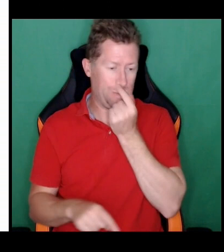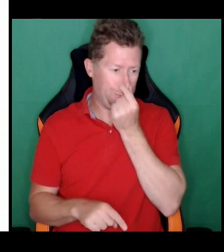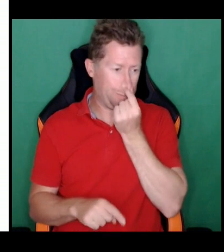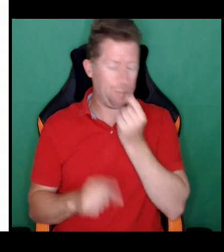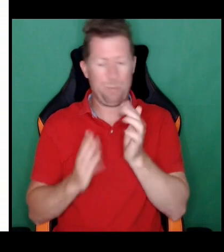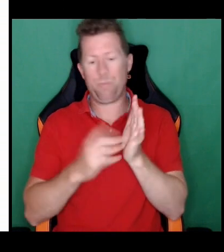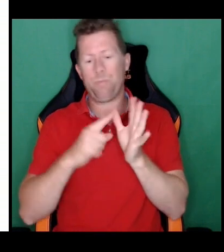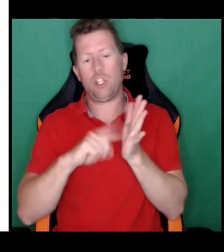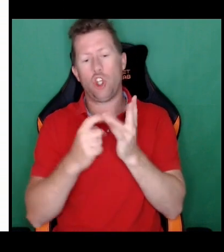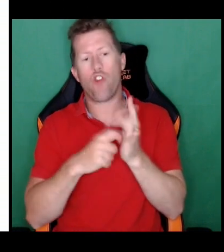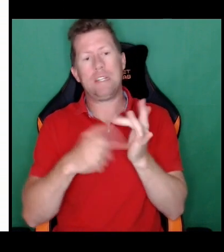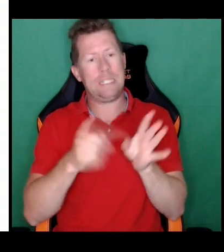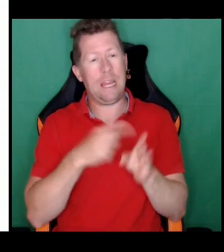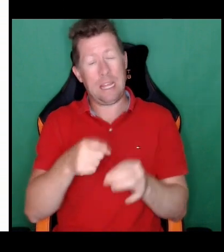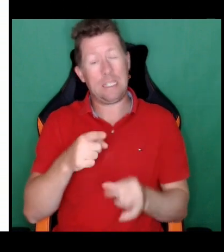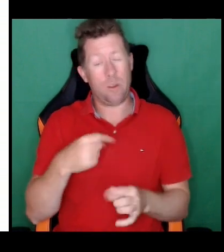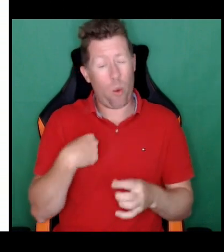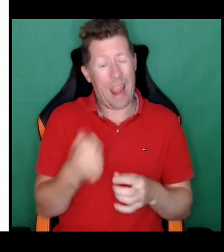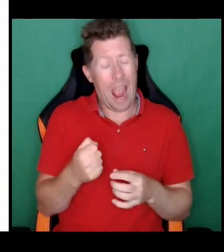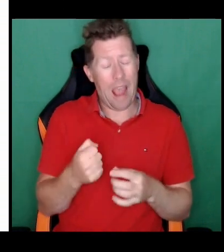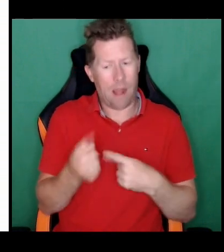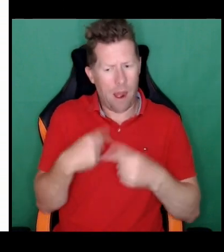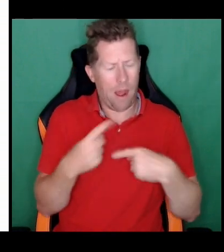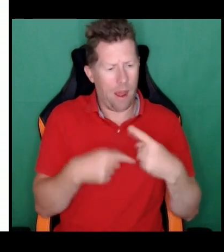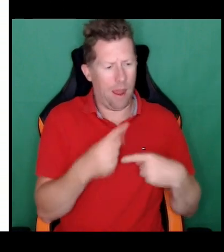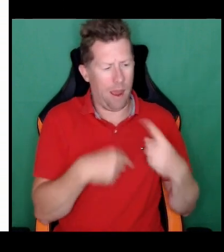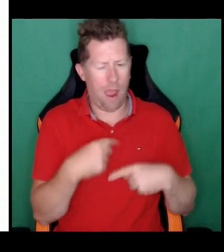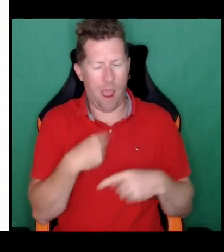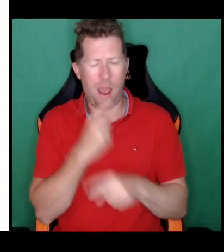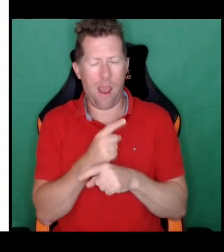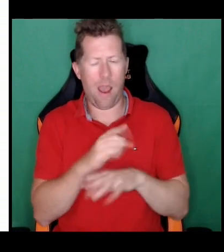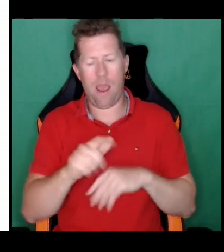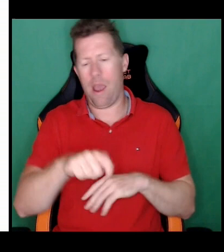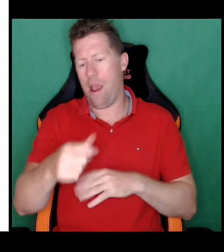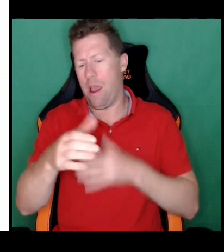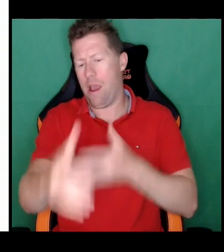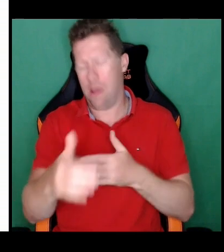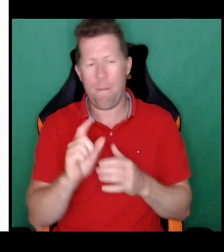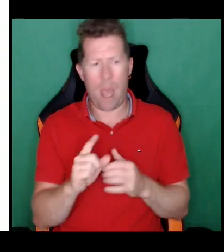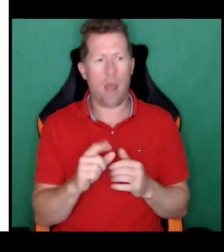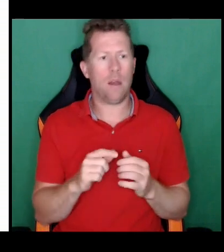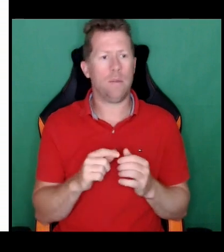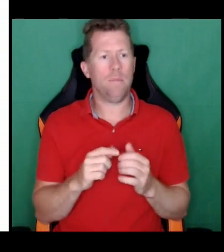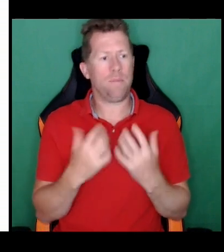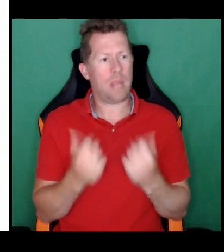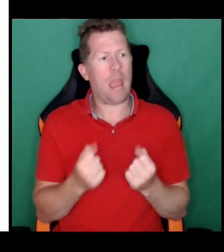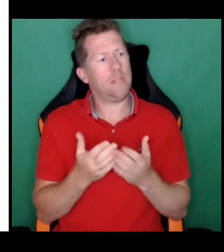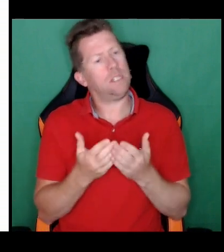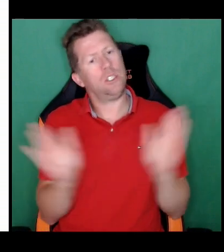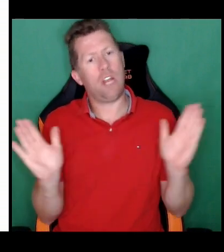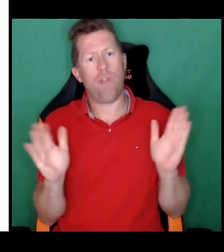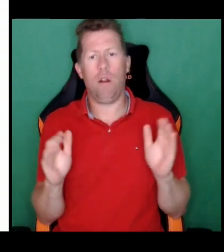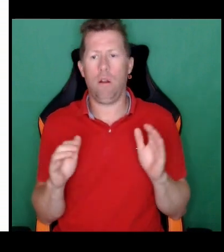thing we heard, and I'll move into this when I talk about the next segment, the susceptible segment, but that there is generally across the